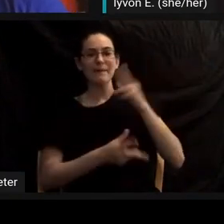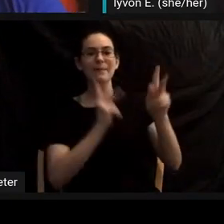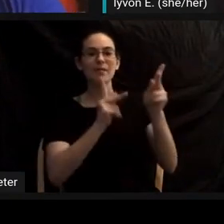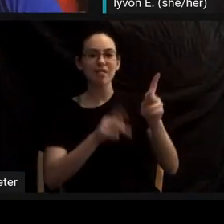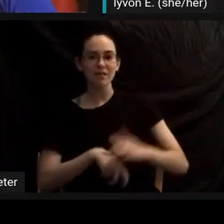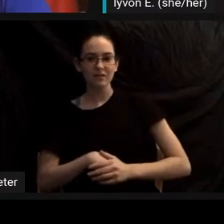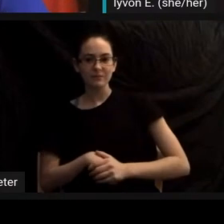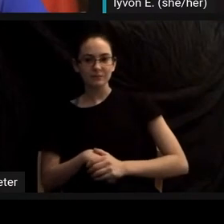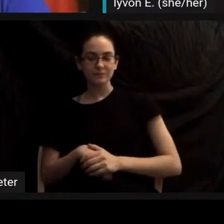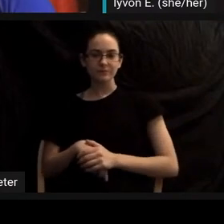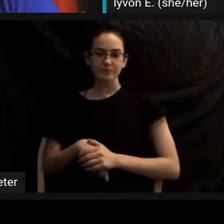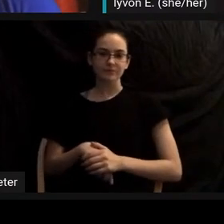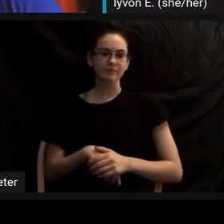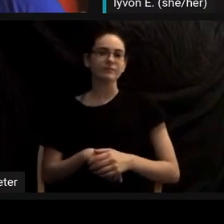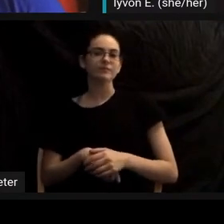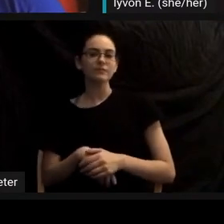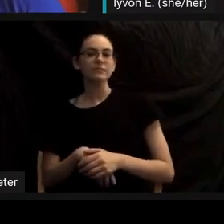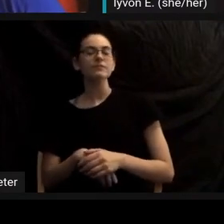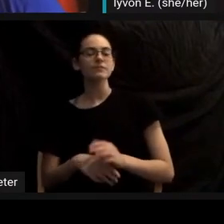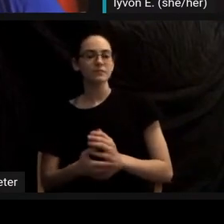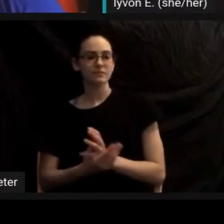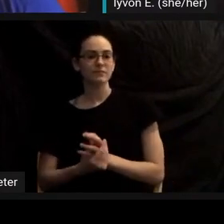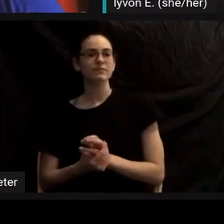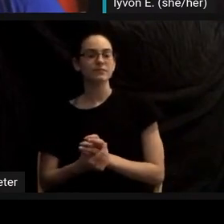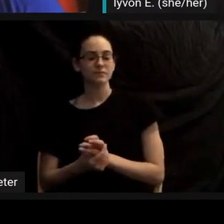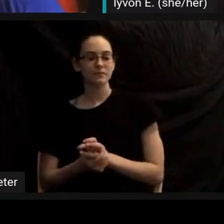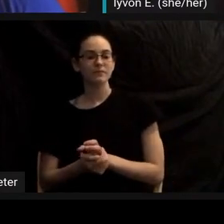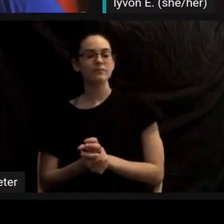I also think that you can't